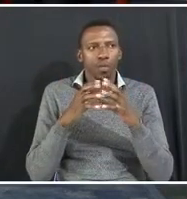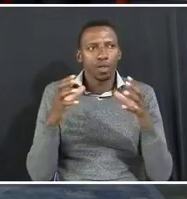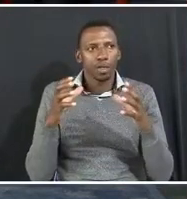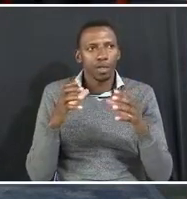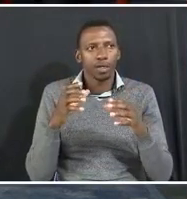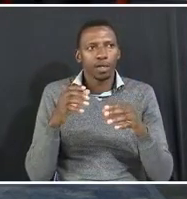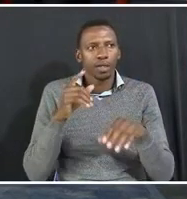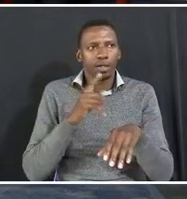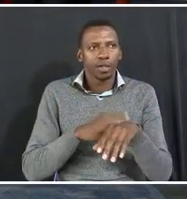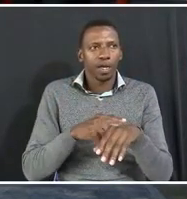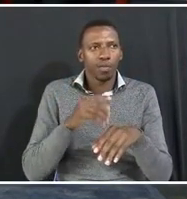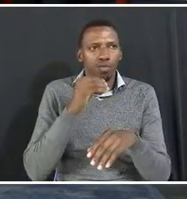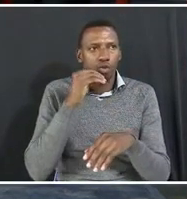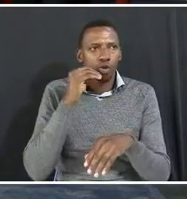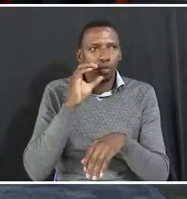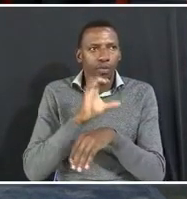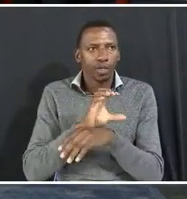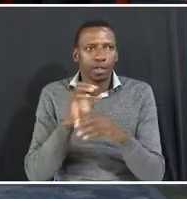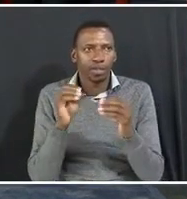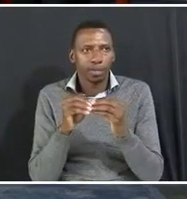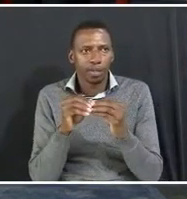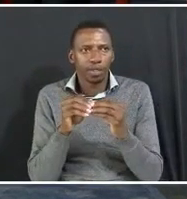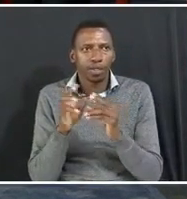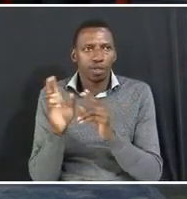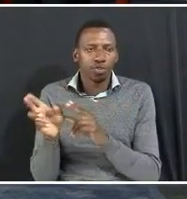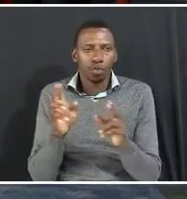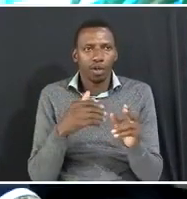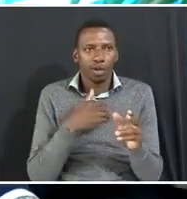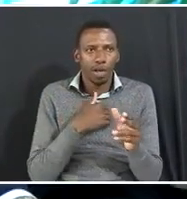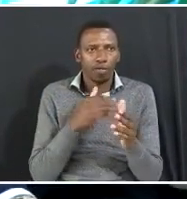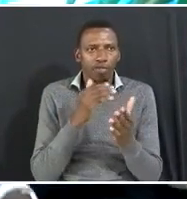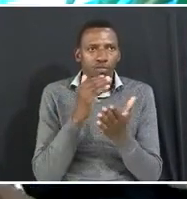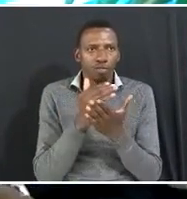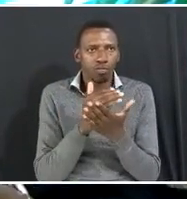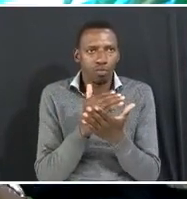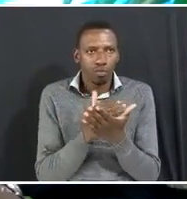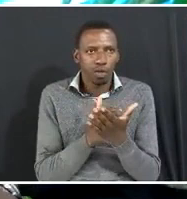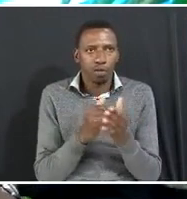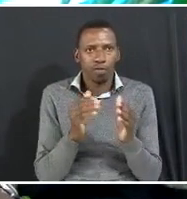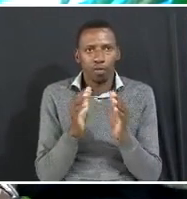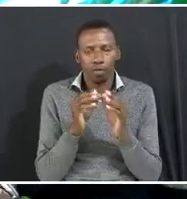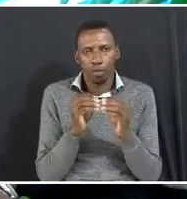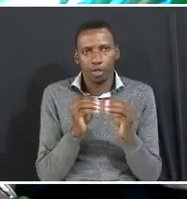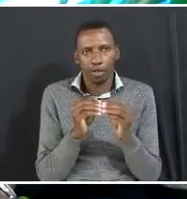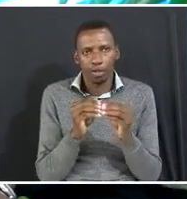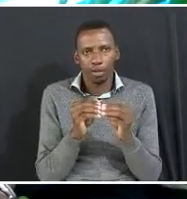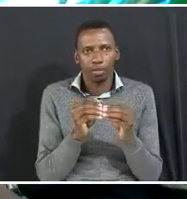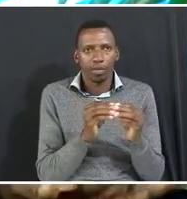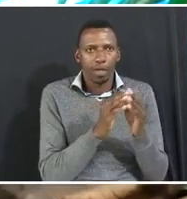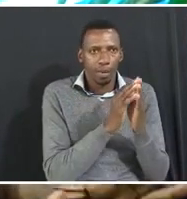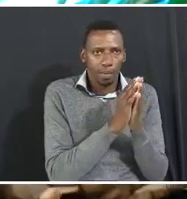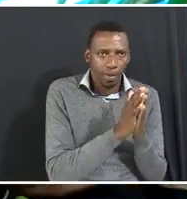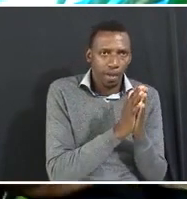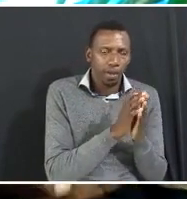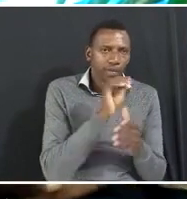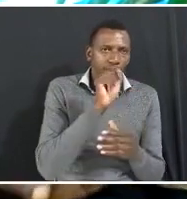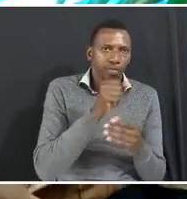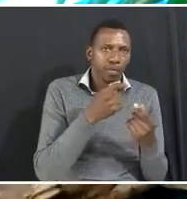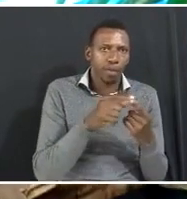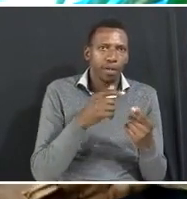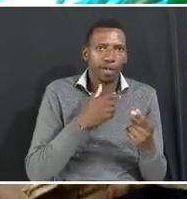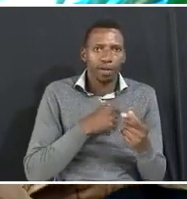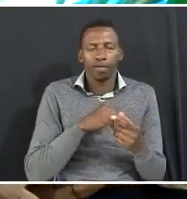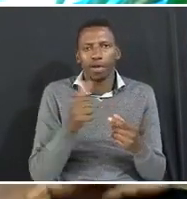meet, normally they have a schedule of their meetings. Apart from prayers, they have other